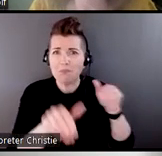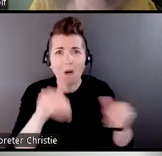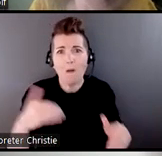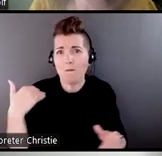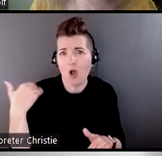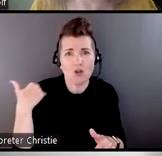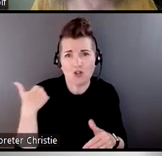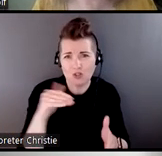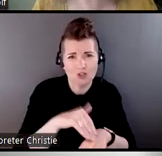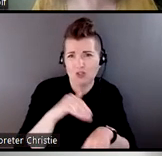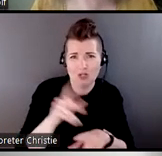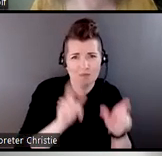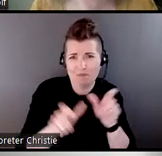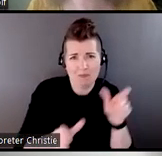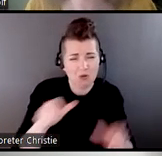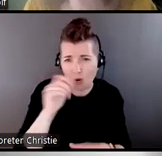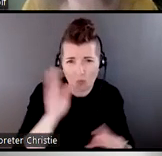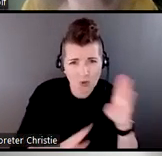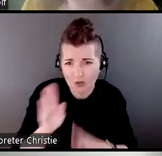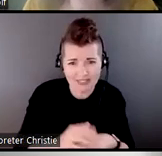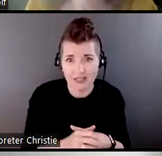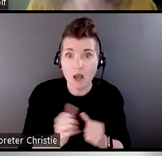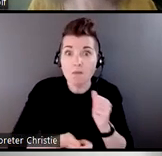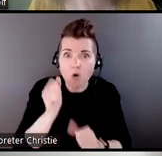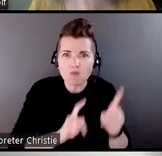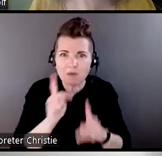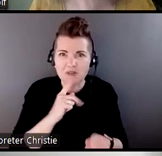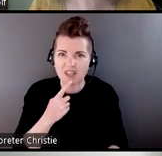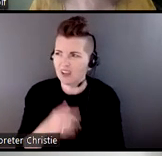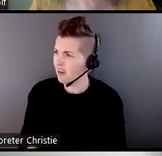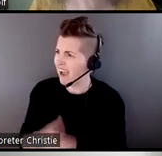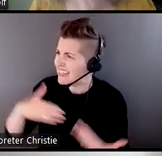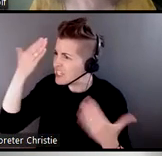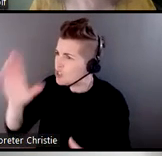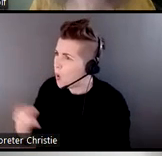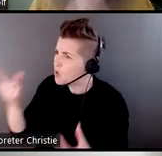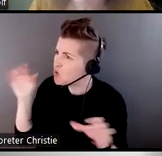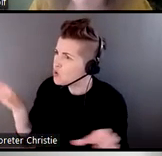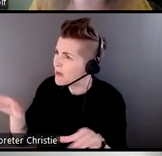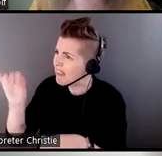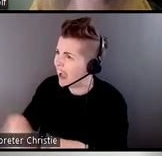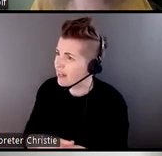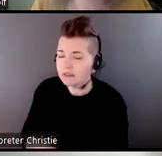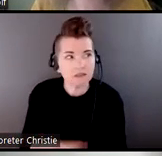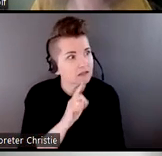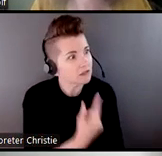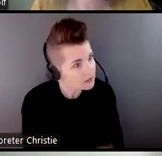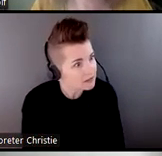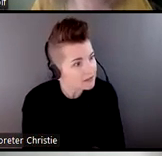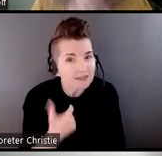what happens. People often will say to you, oh, I didn't know you were doing that. You think, seriously? You've been talking about